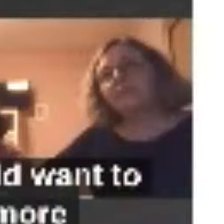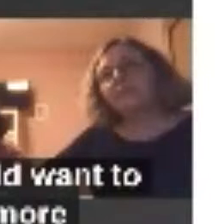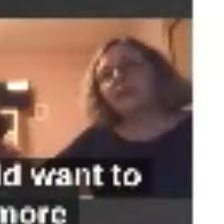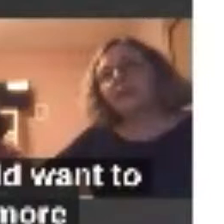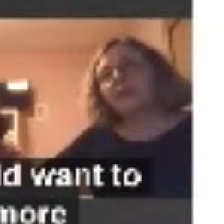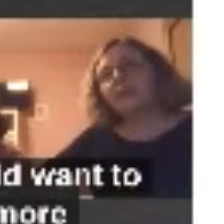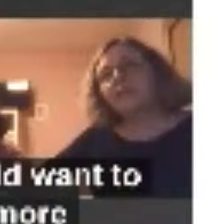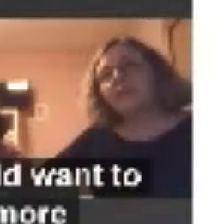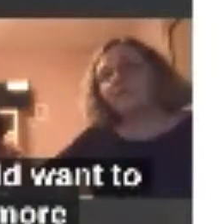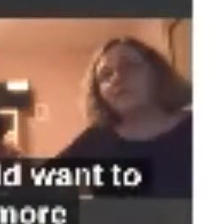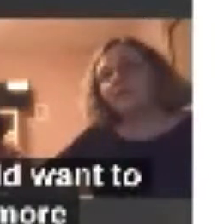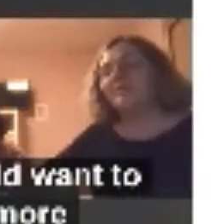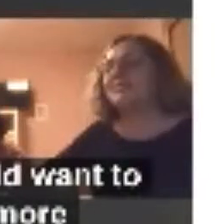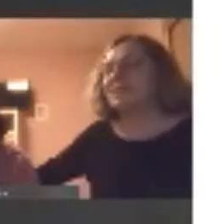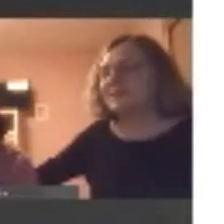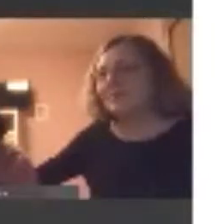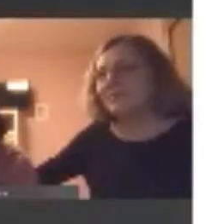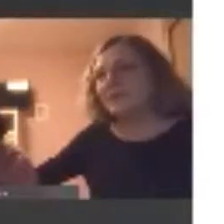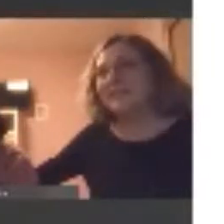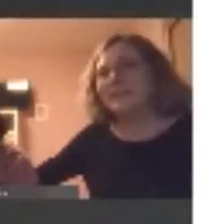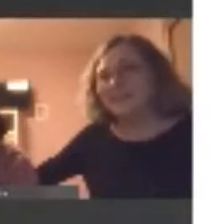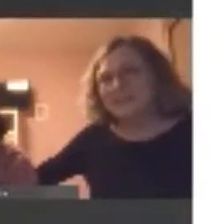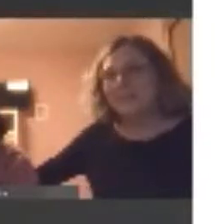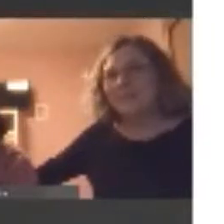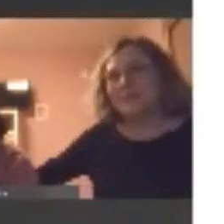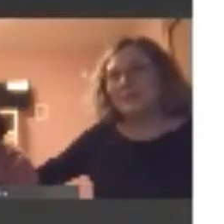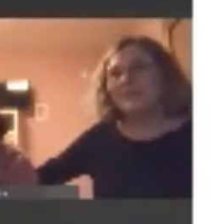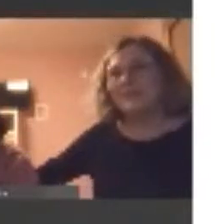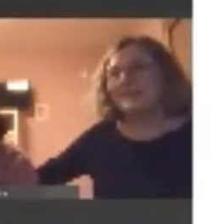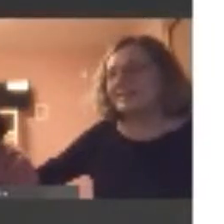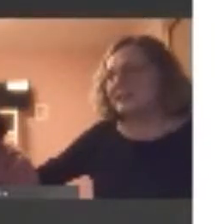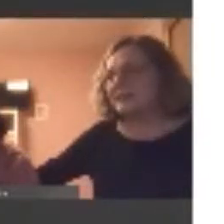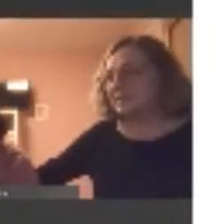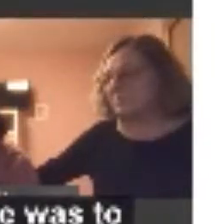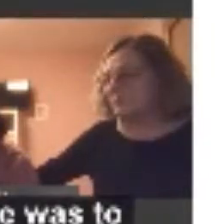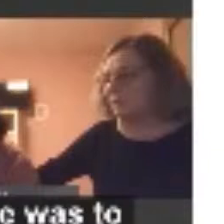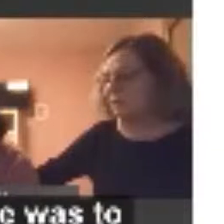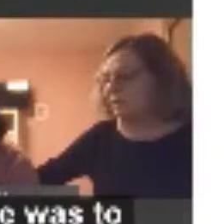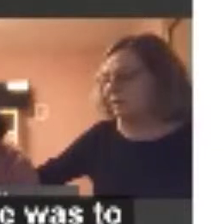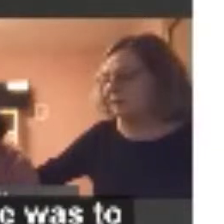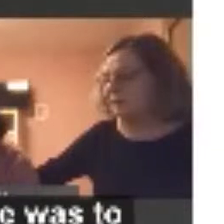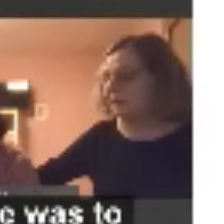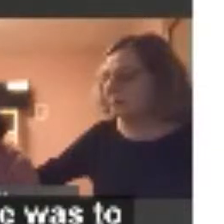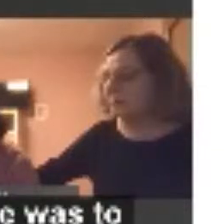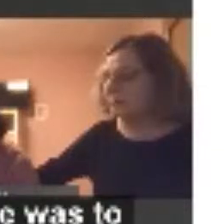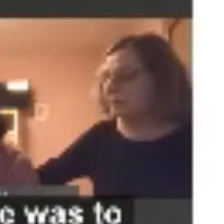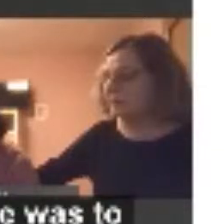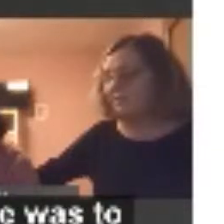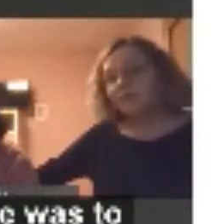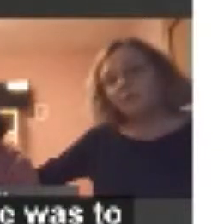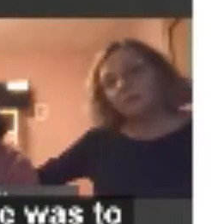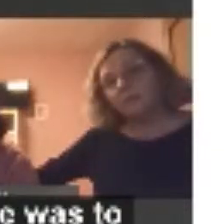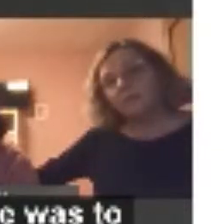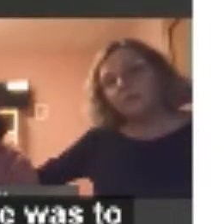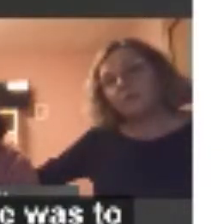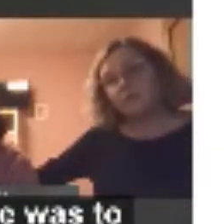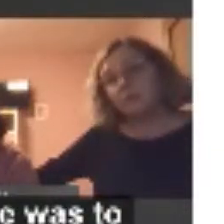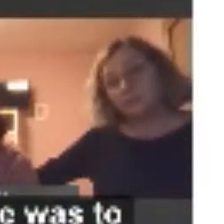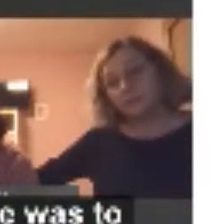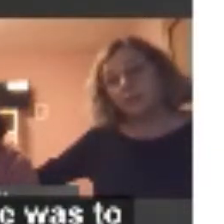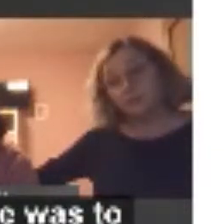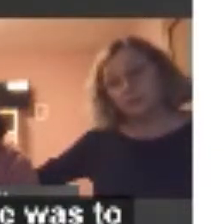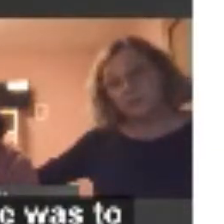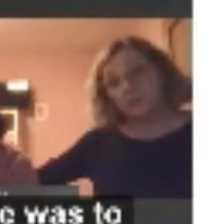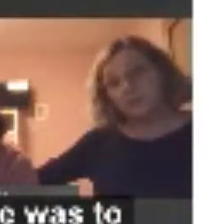of if you felt more comfortable? It's funny. When we did this last time, we talked about this. If she was to